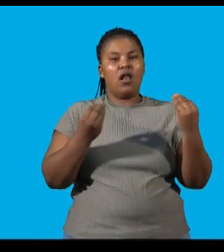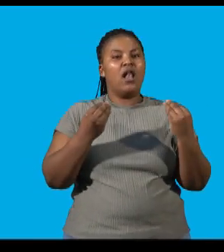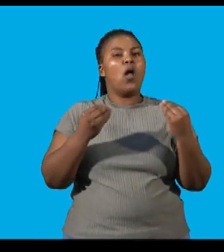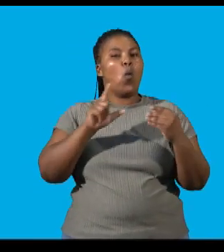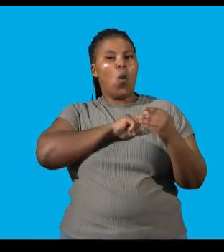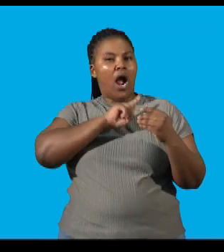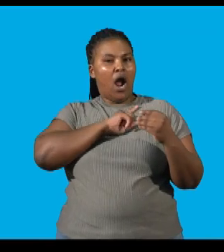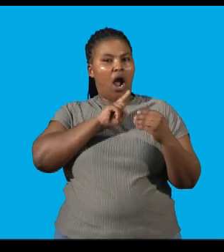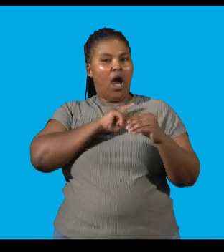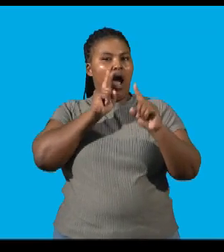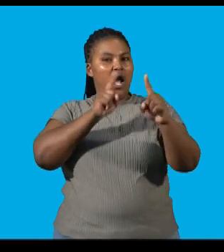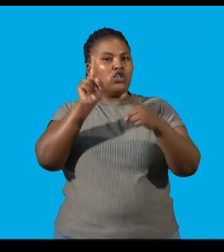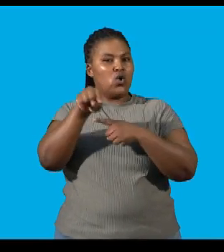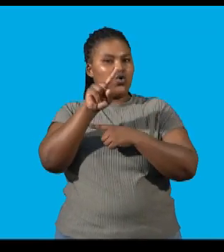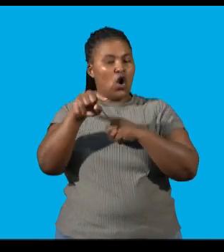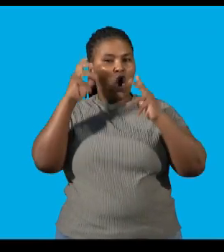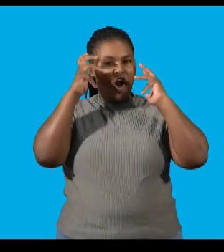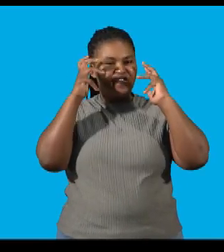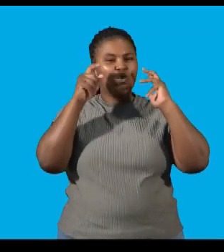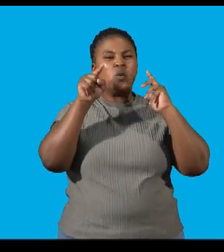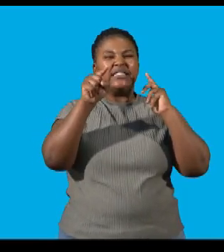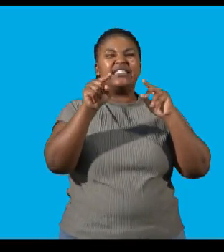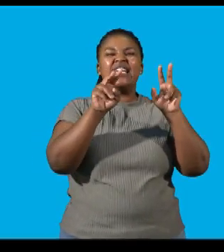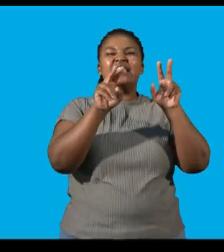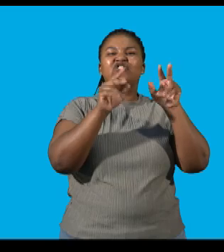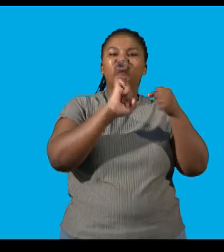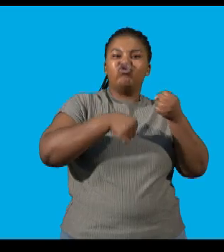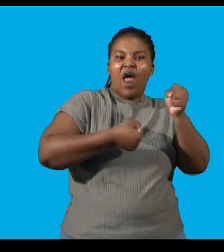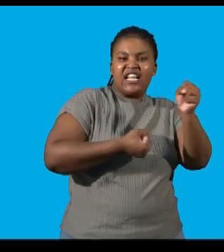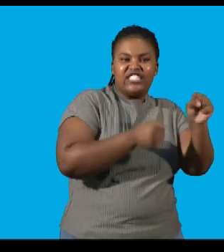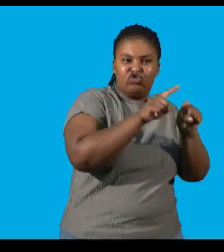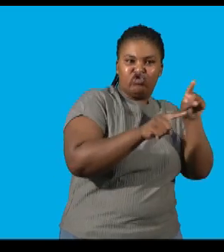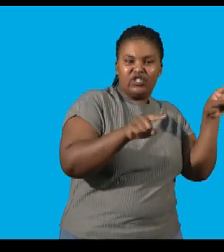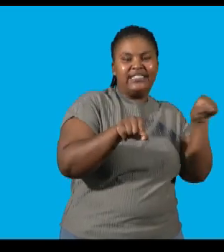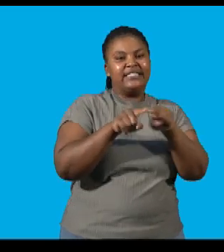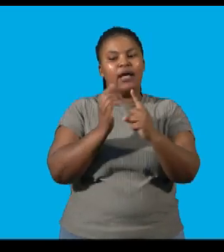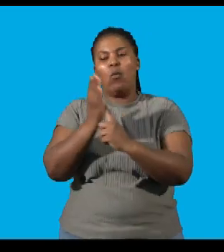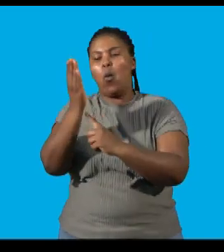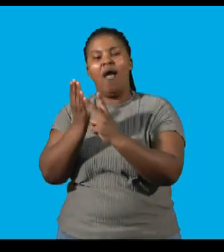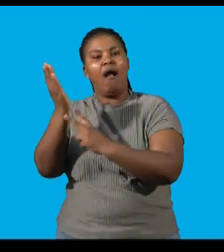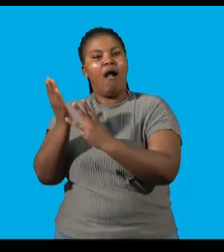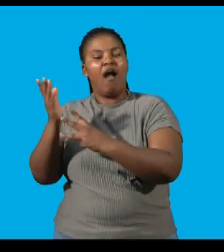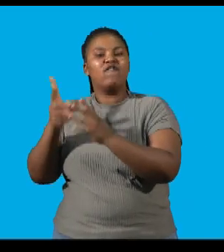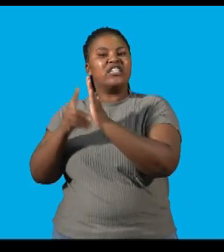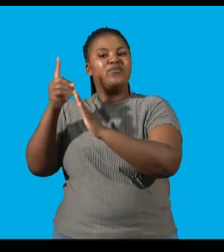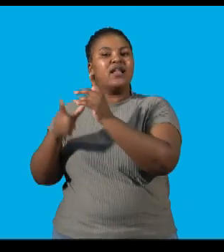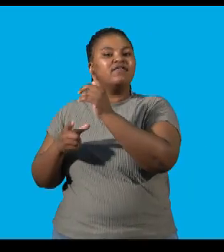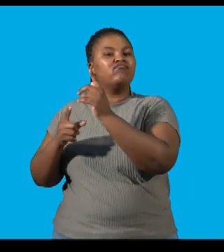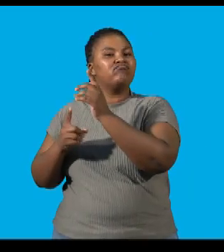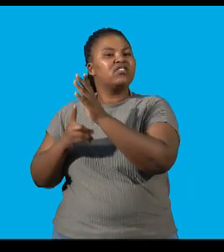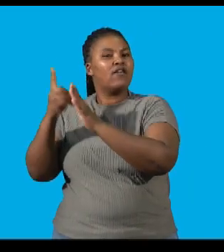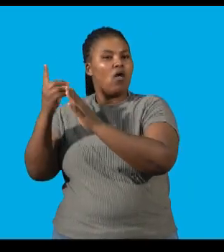candidates perform poorly in this topic as they confuse various strategies, endeavors to growth and